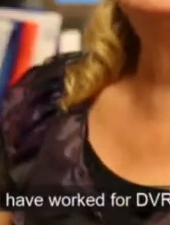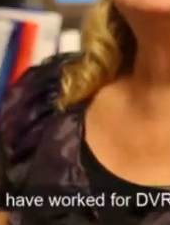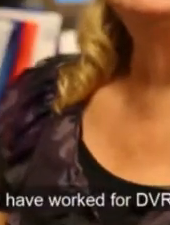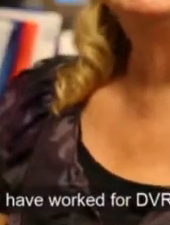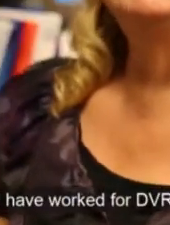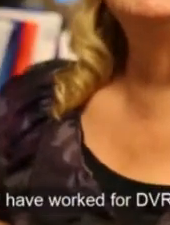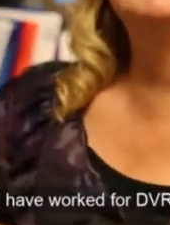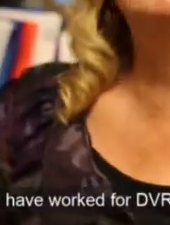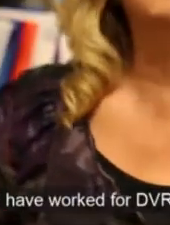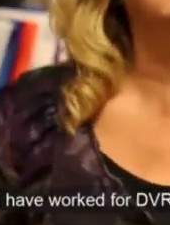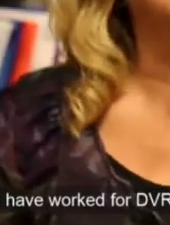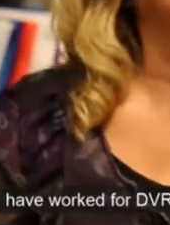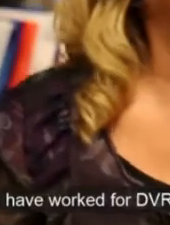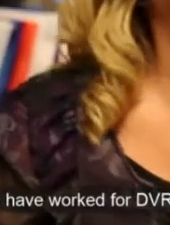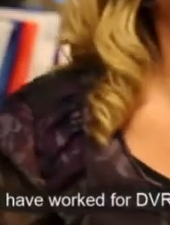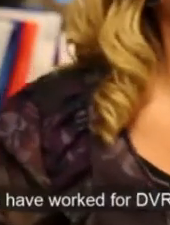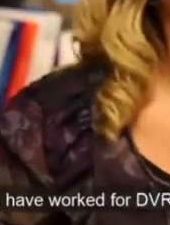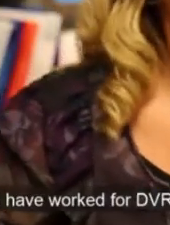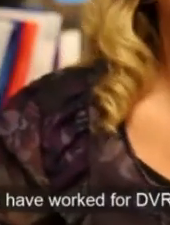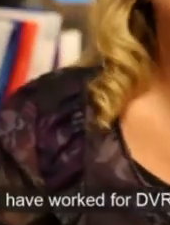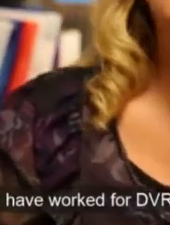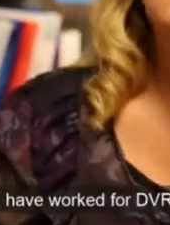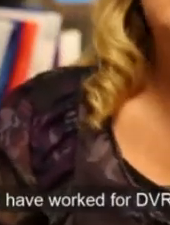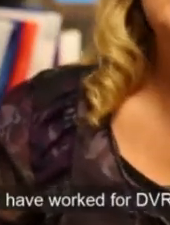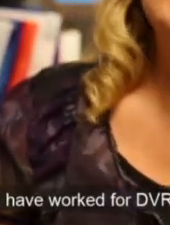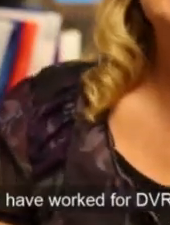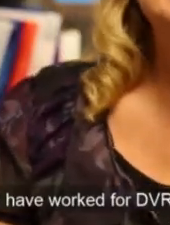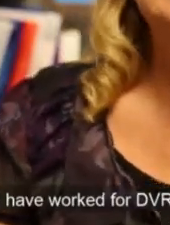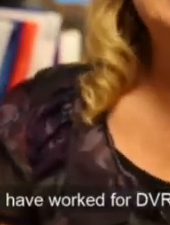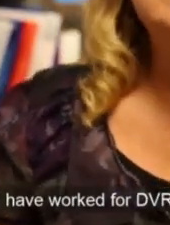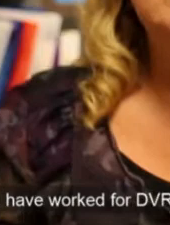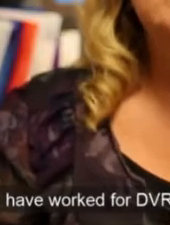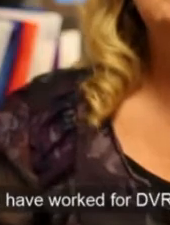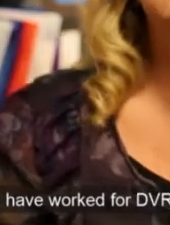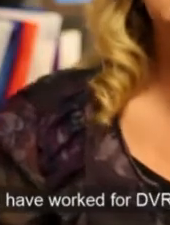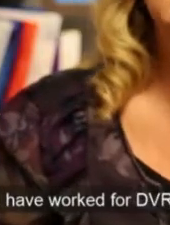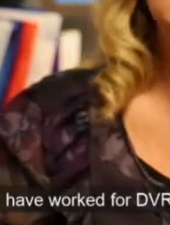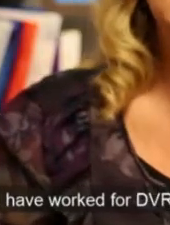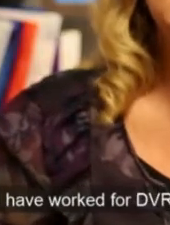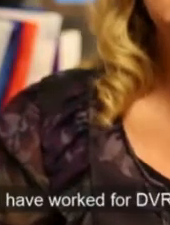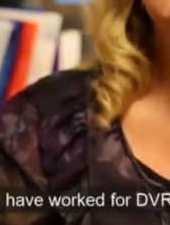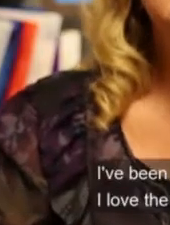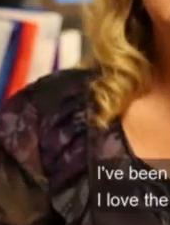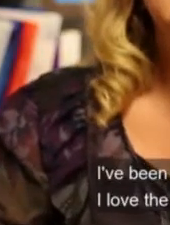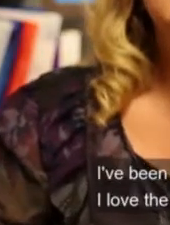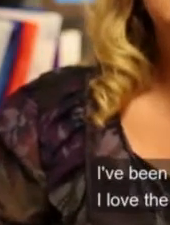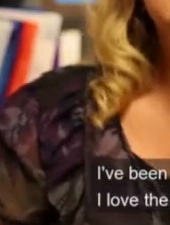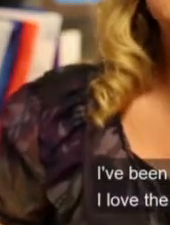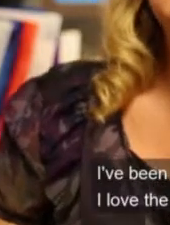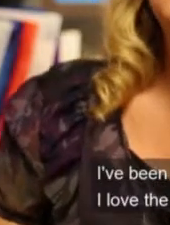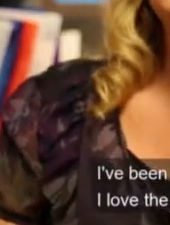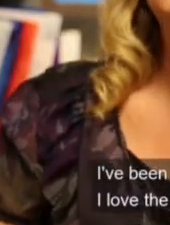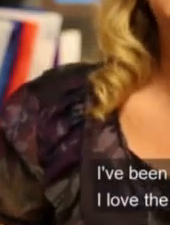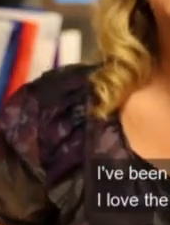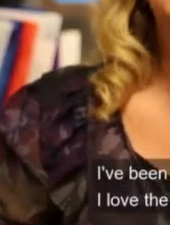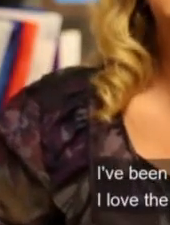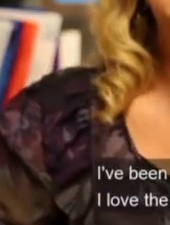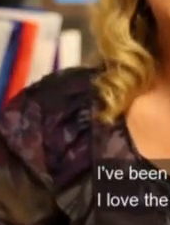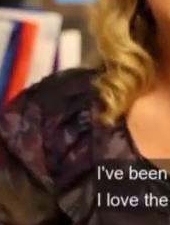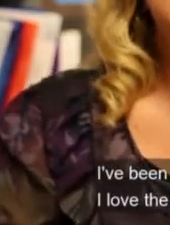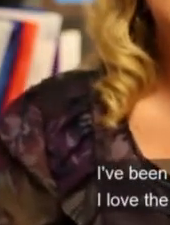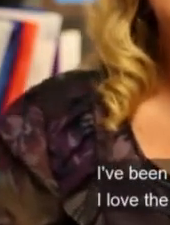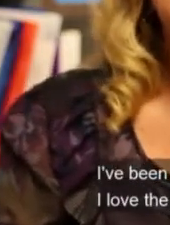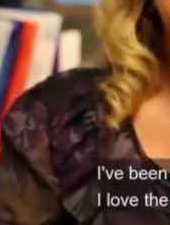I have worked for DVR now for 11, 12 years. I don't know. I worked for ASDB for 26 years. I've been